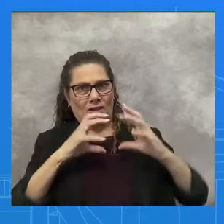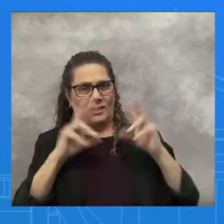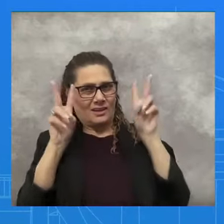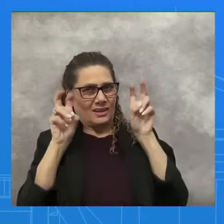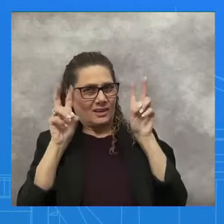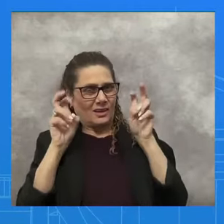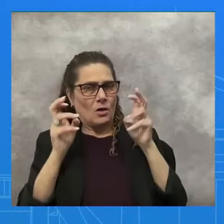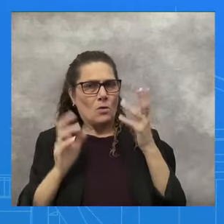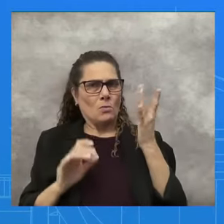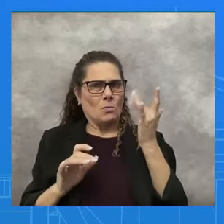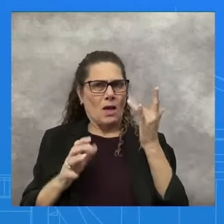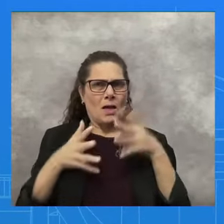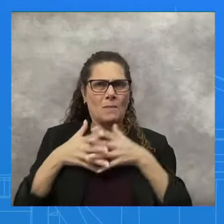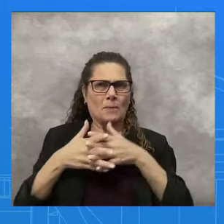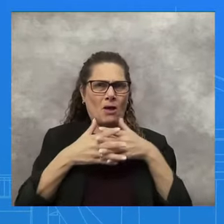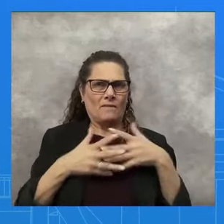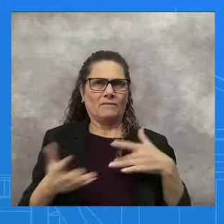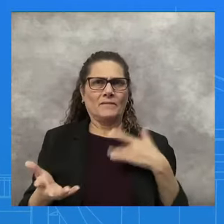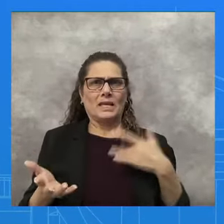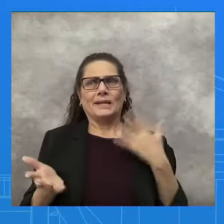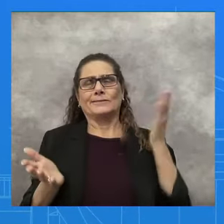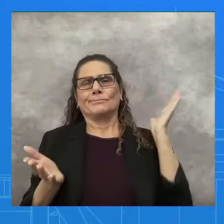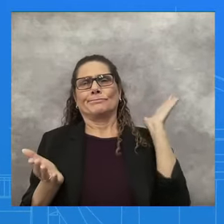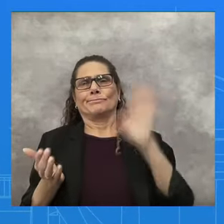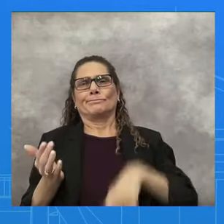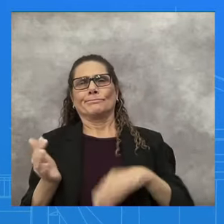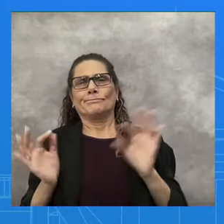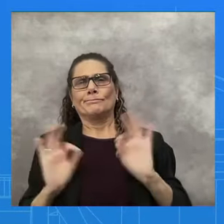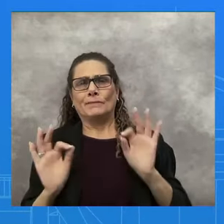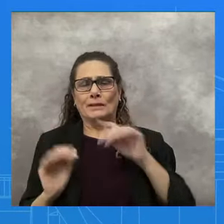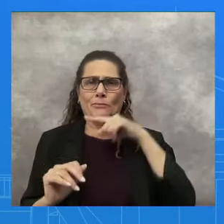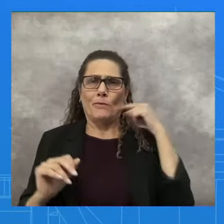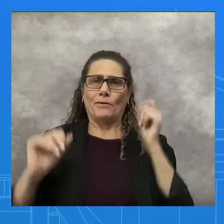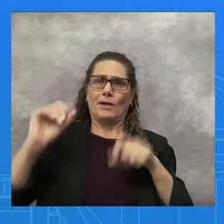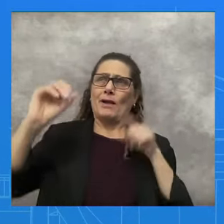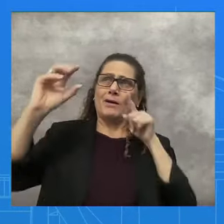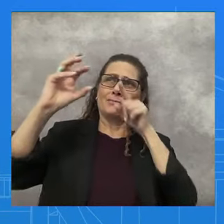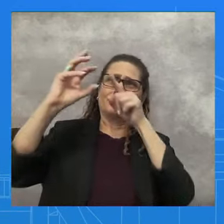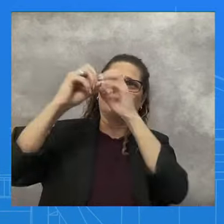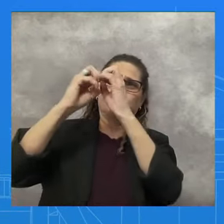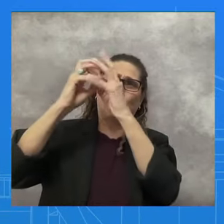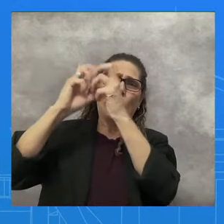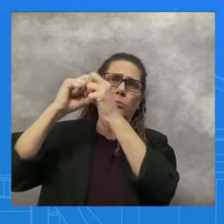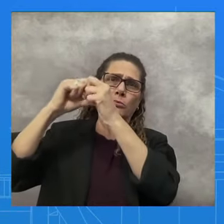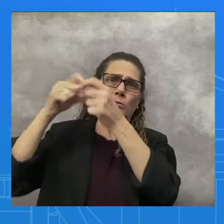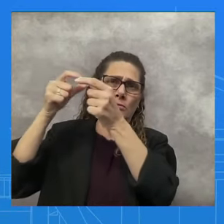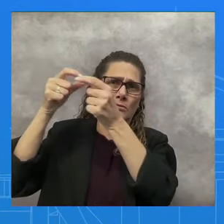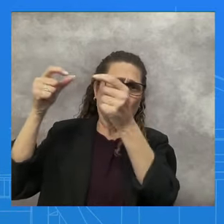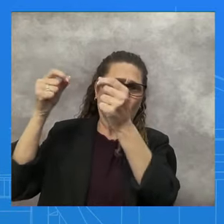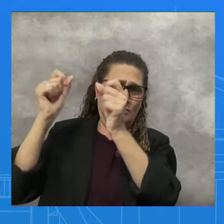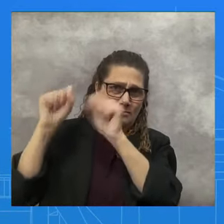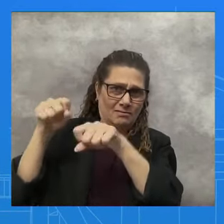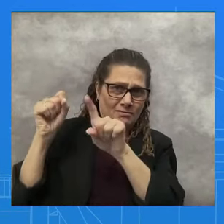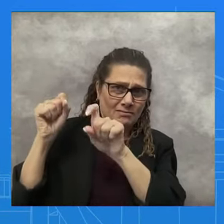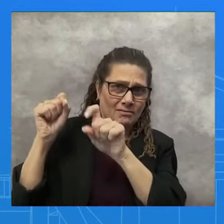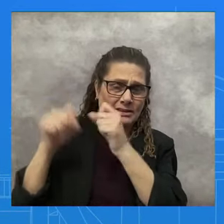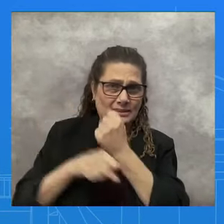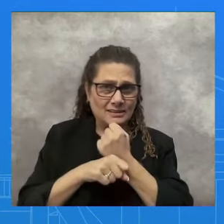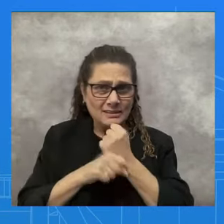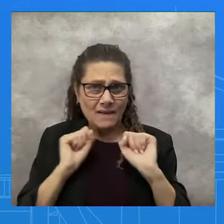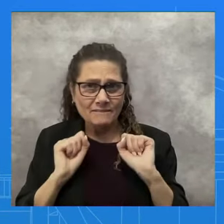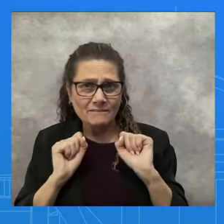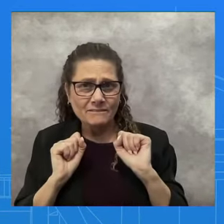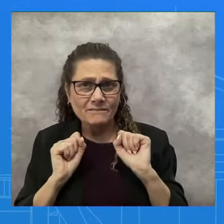that would target satellites? Any anti-satellite capability should be of general concern, because you're right. There